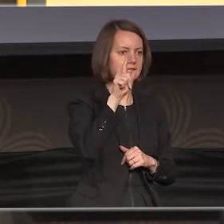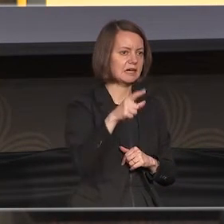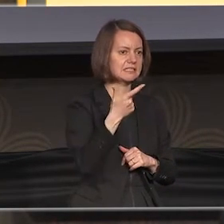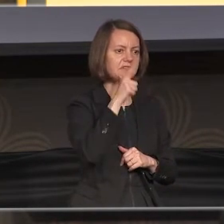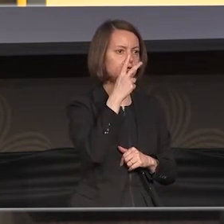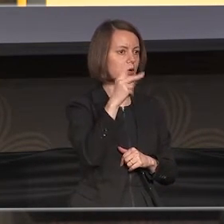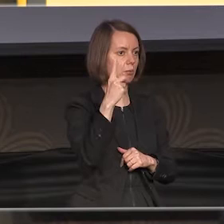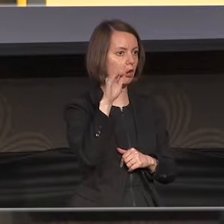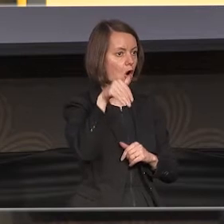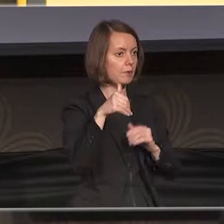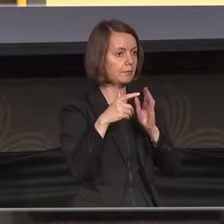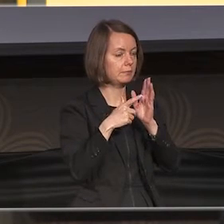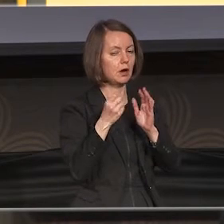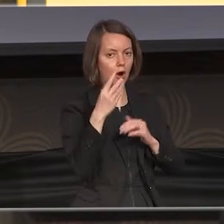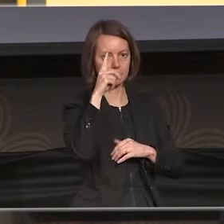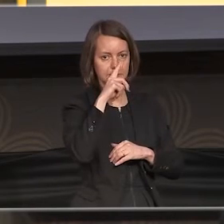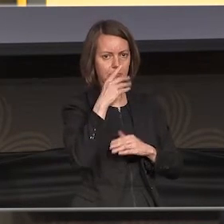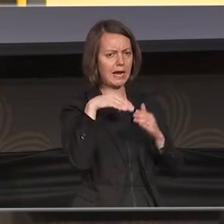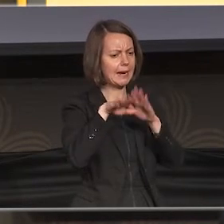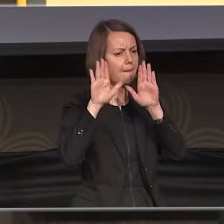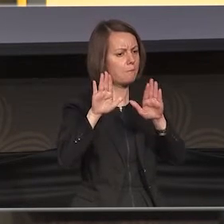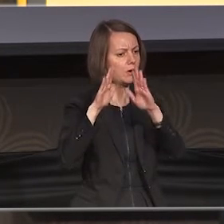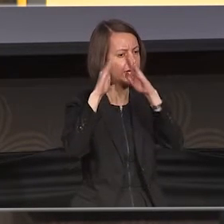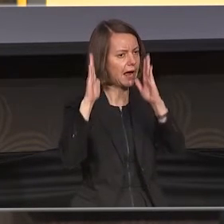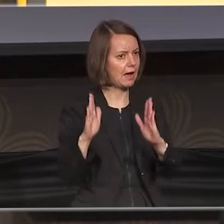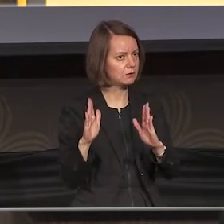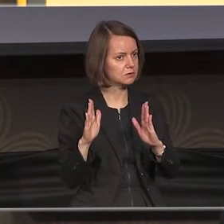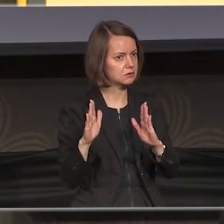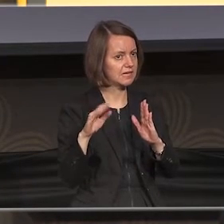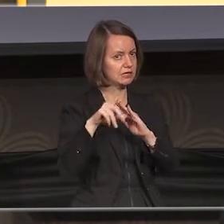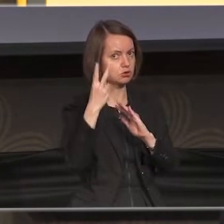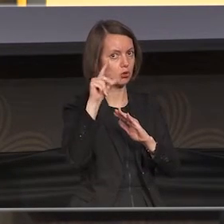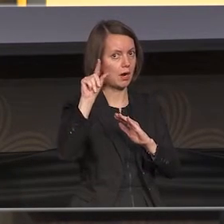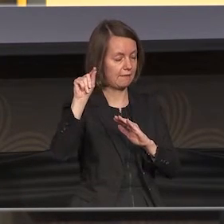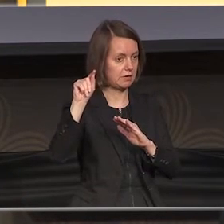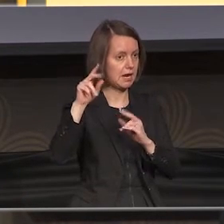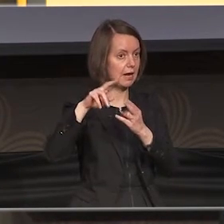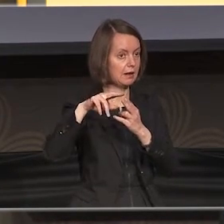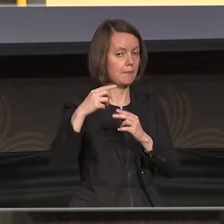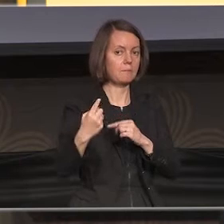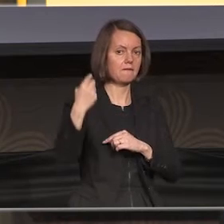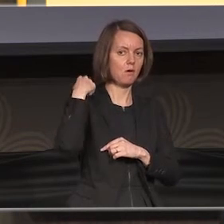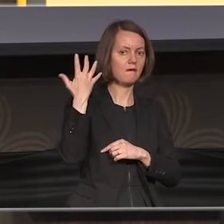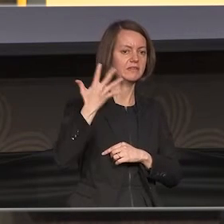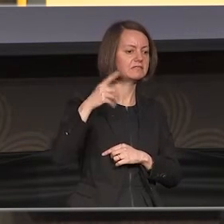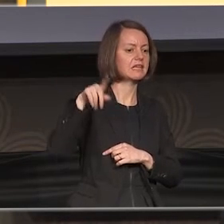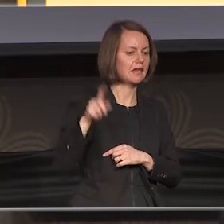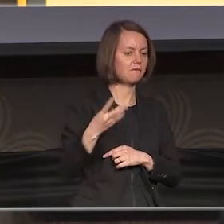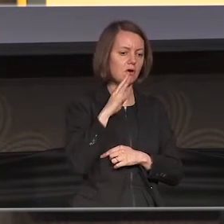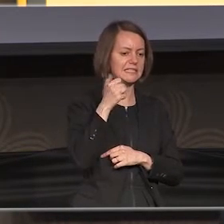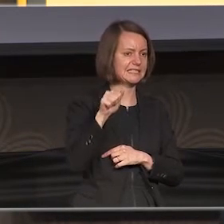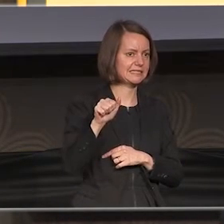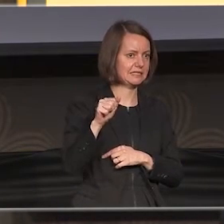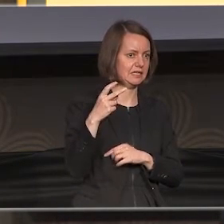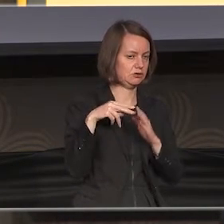17,721 homeless people in boarding houses on census night in 2011, up from 15,460